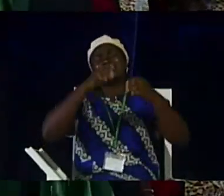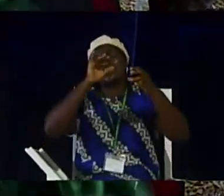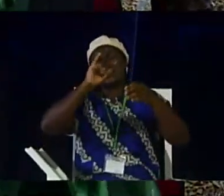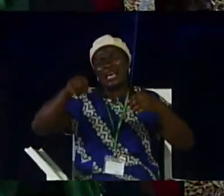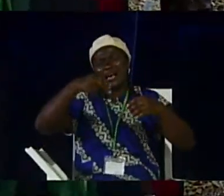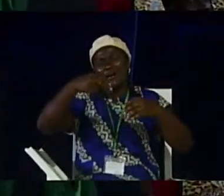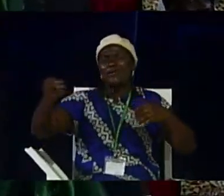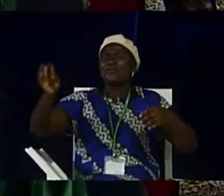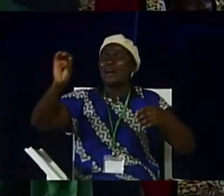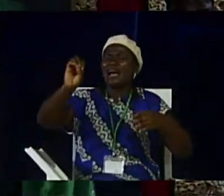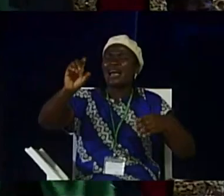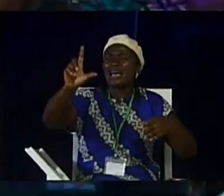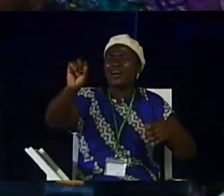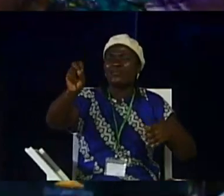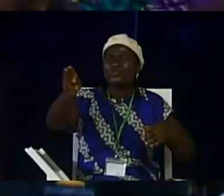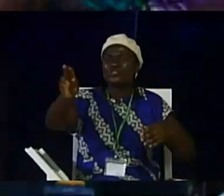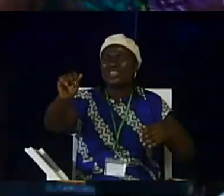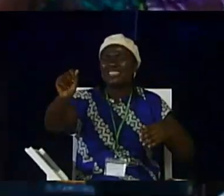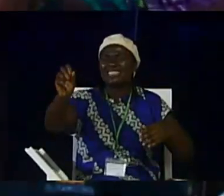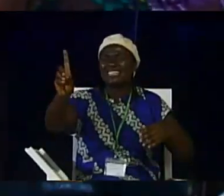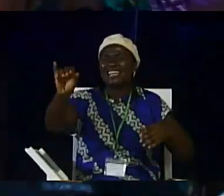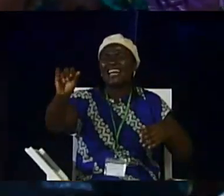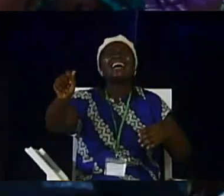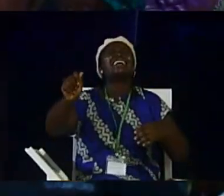Jehovah El Shaddai,